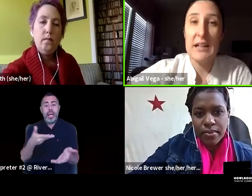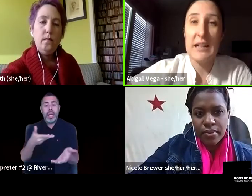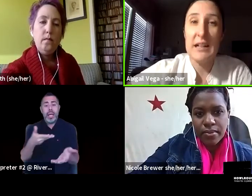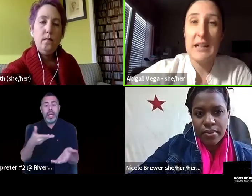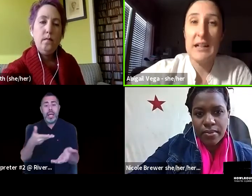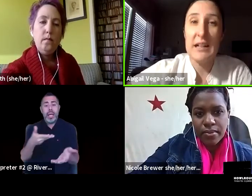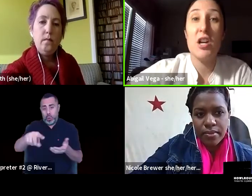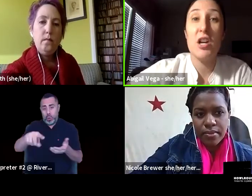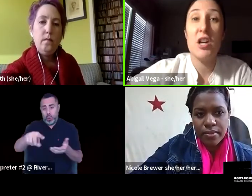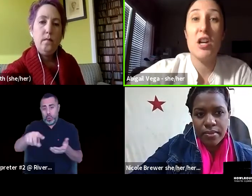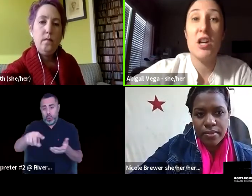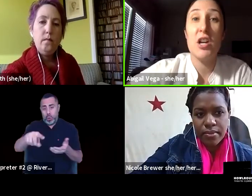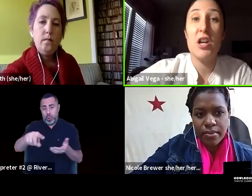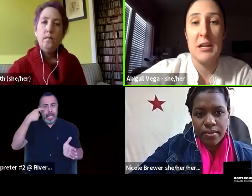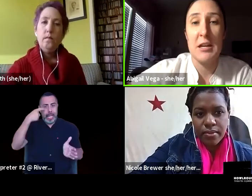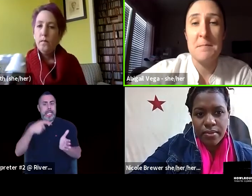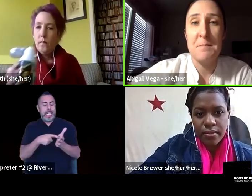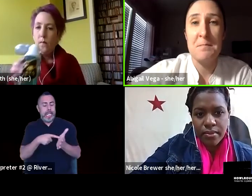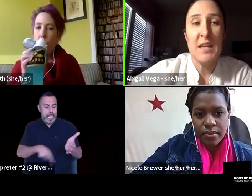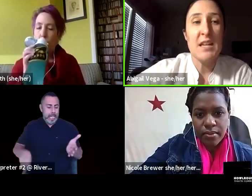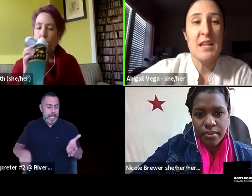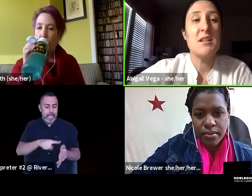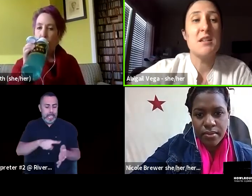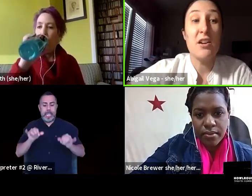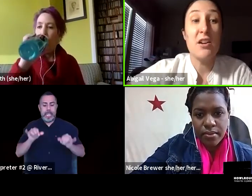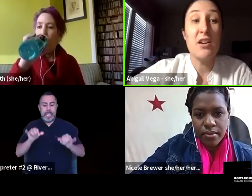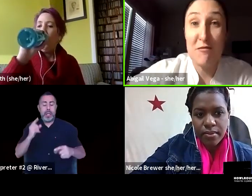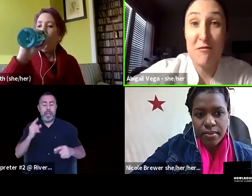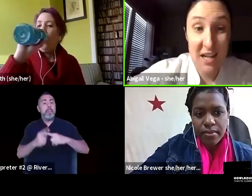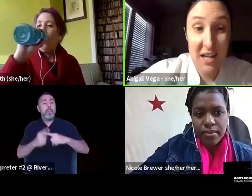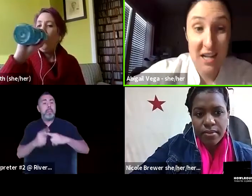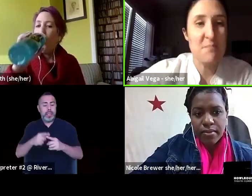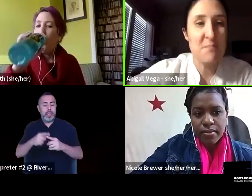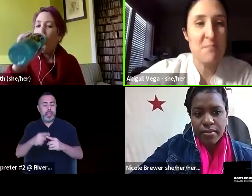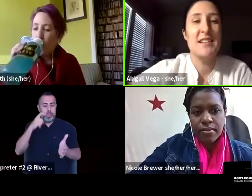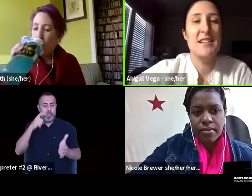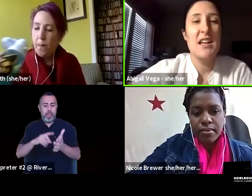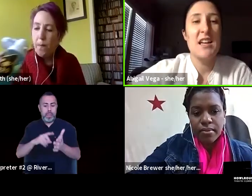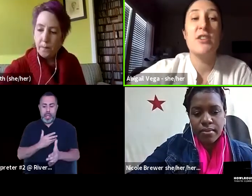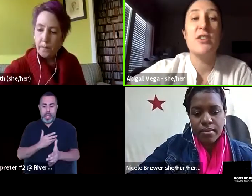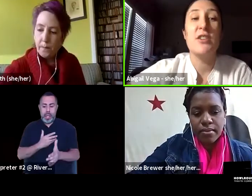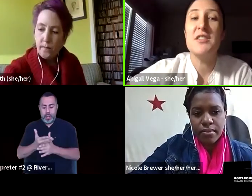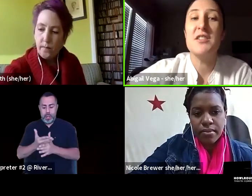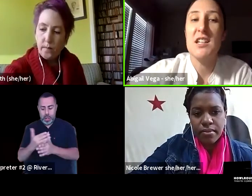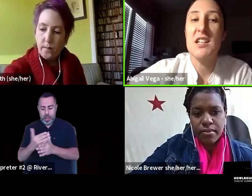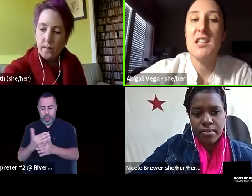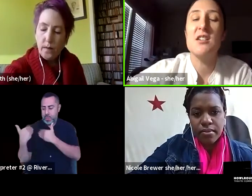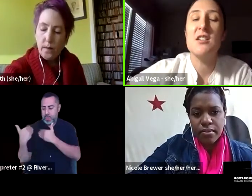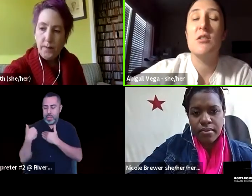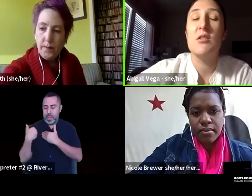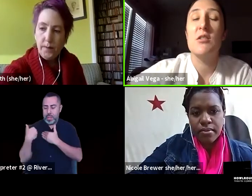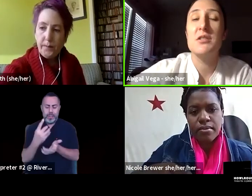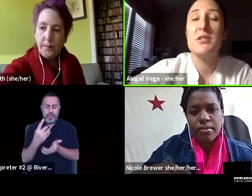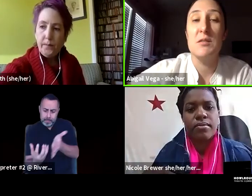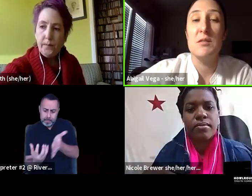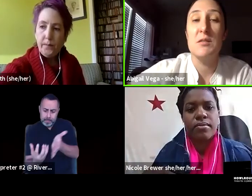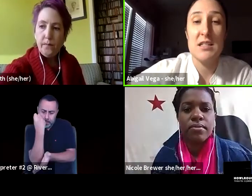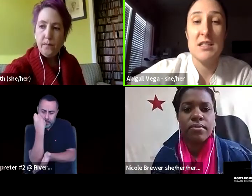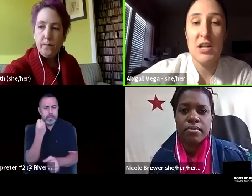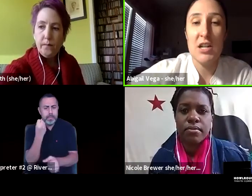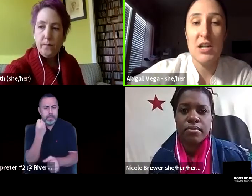well as our shared responsibility to make good of this time, and for each of us to consider our roles